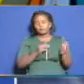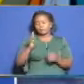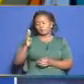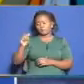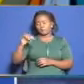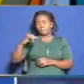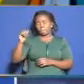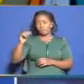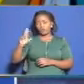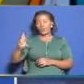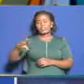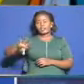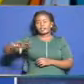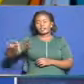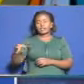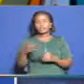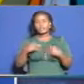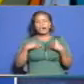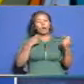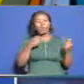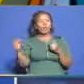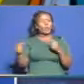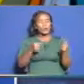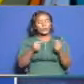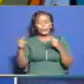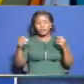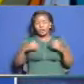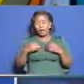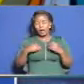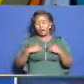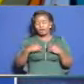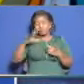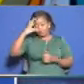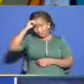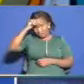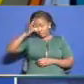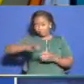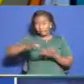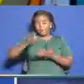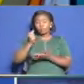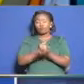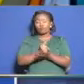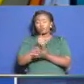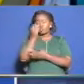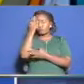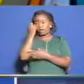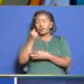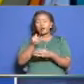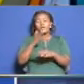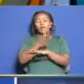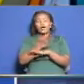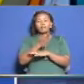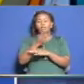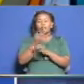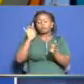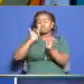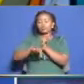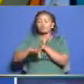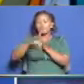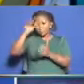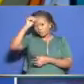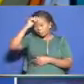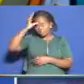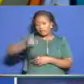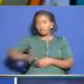Of uncertainty is brewing at Wajir County Governor's office after the embattled former Governor Ambassador Mohamed